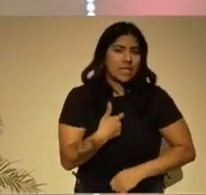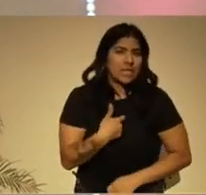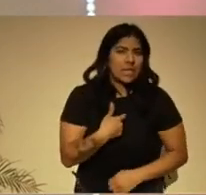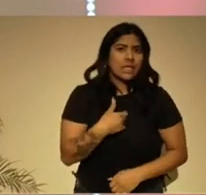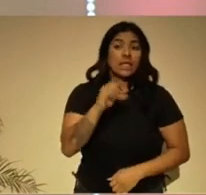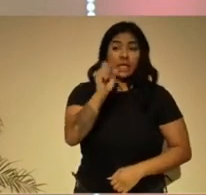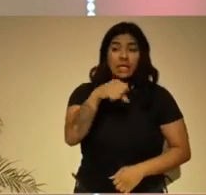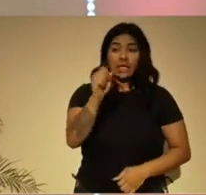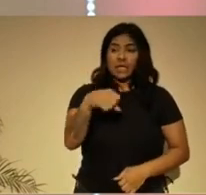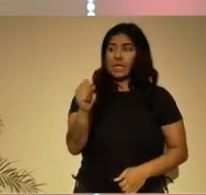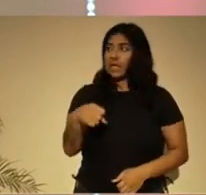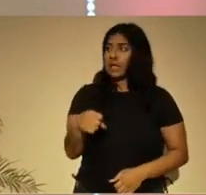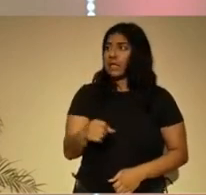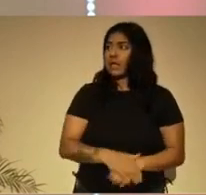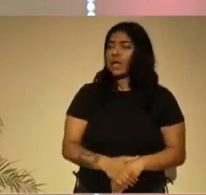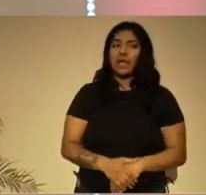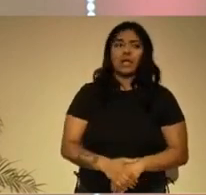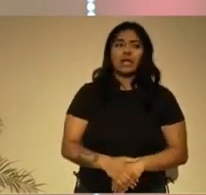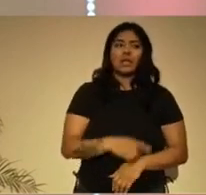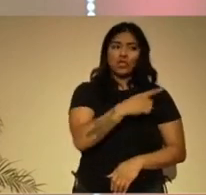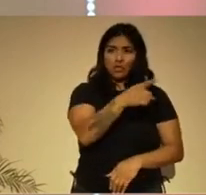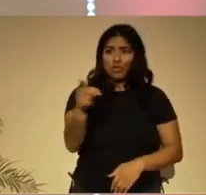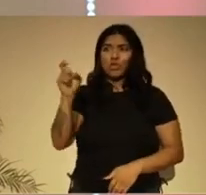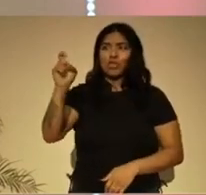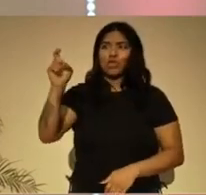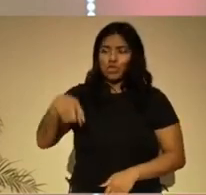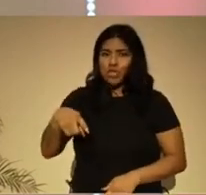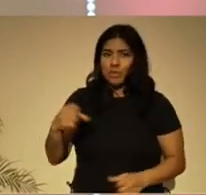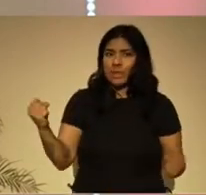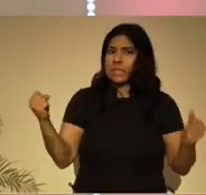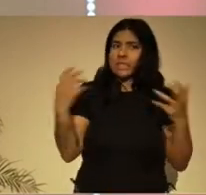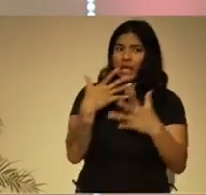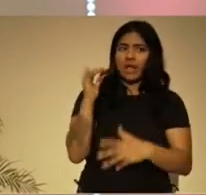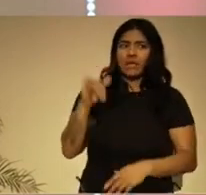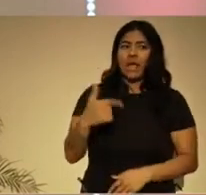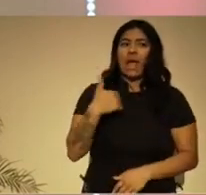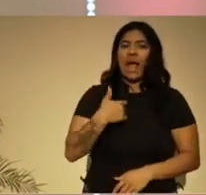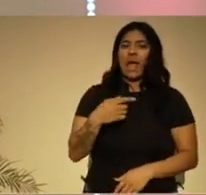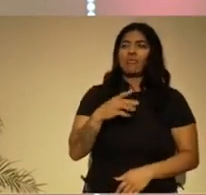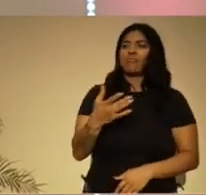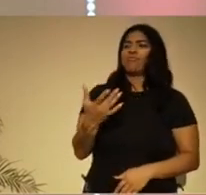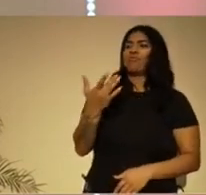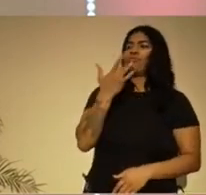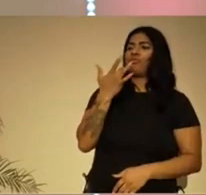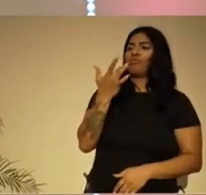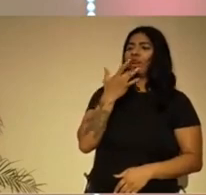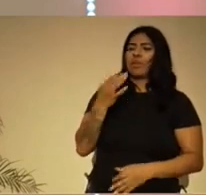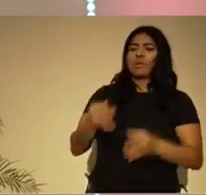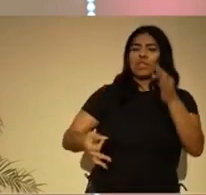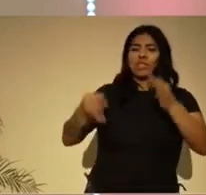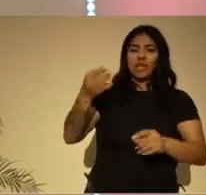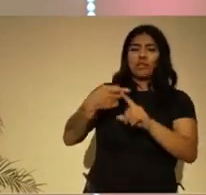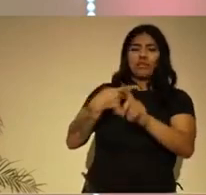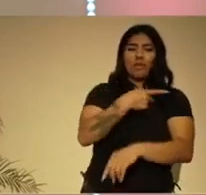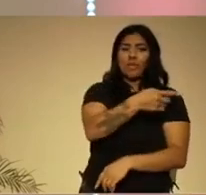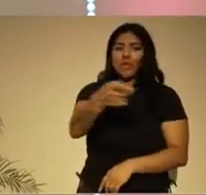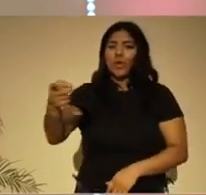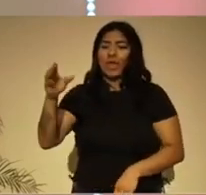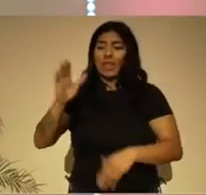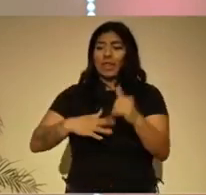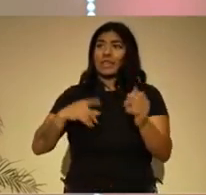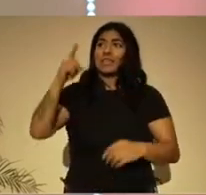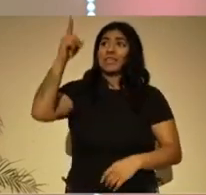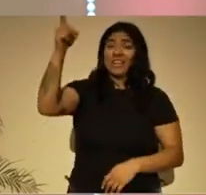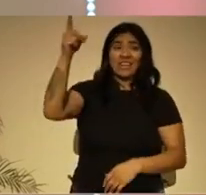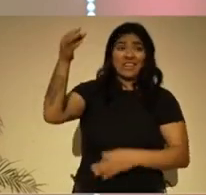me. Yeah, church, you should be afraid of that. I'd much rather be judged by all of you than to be